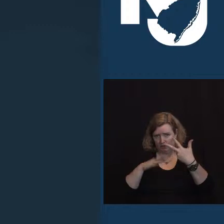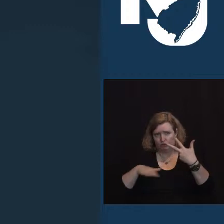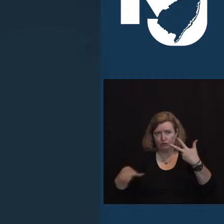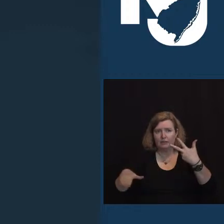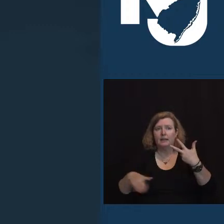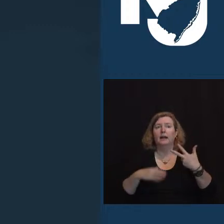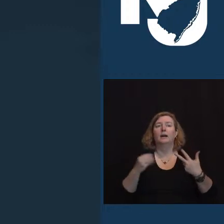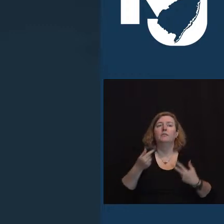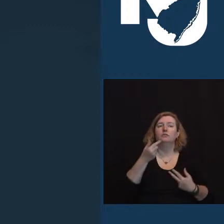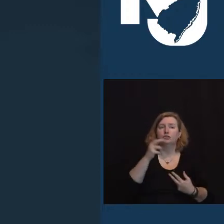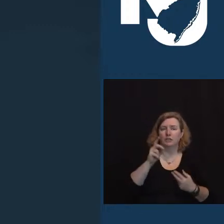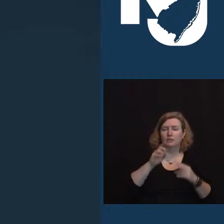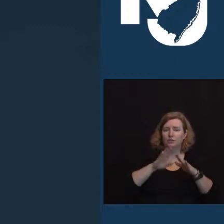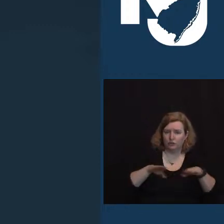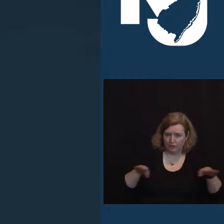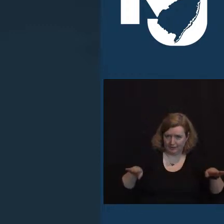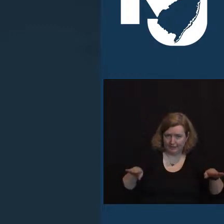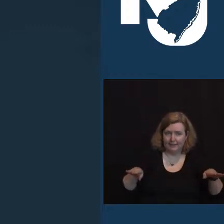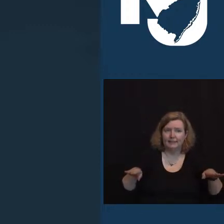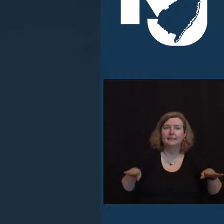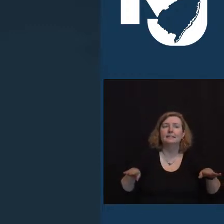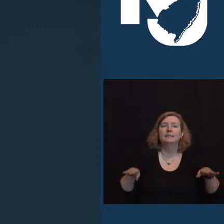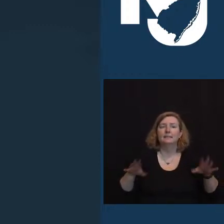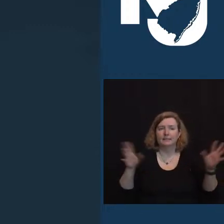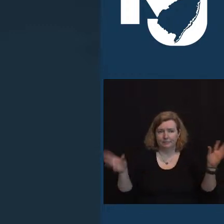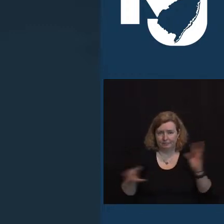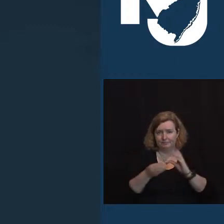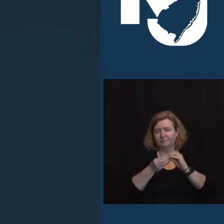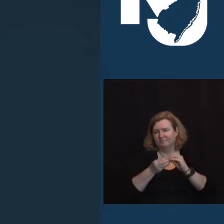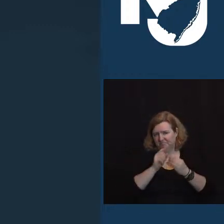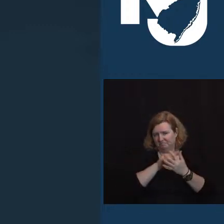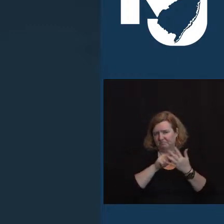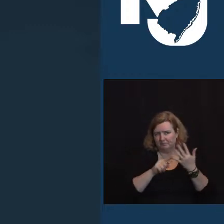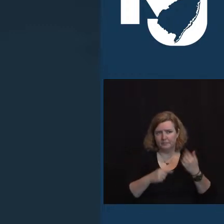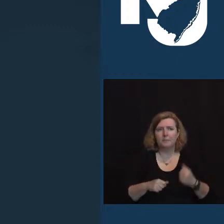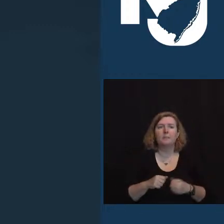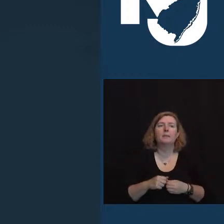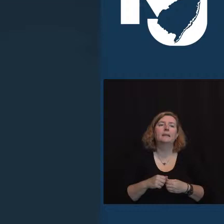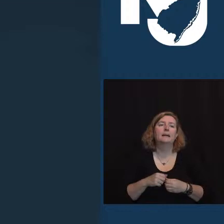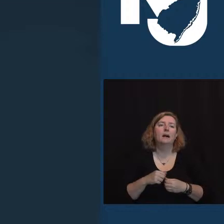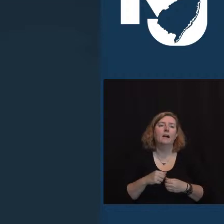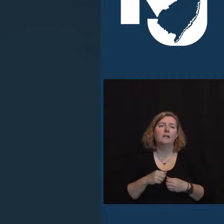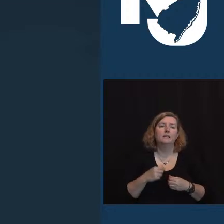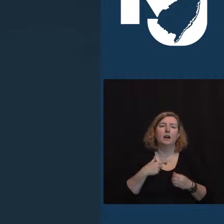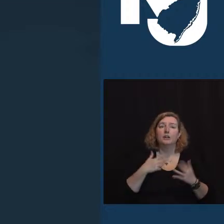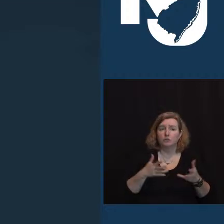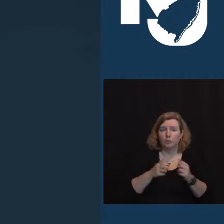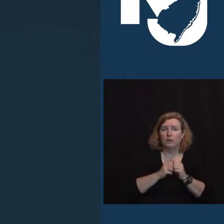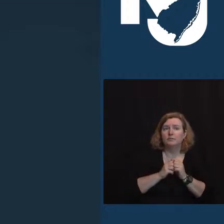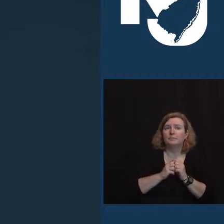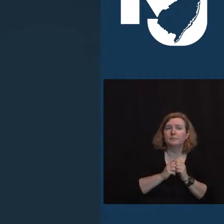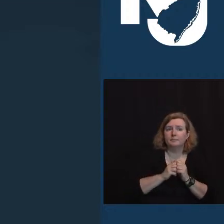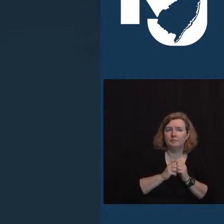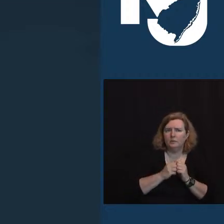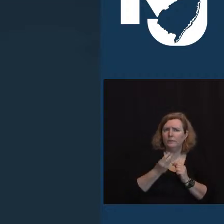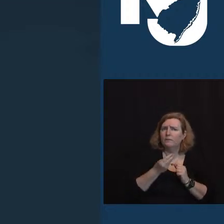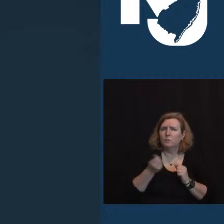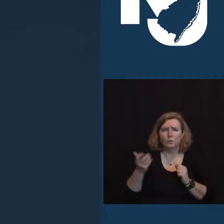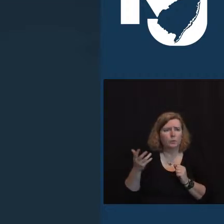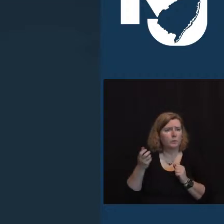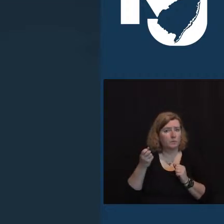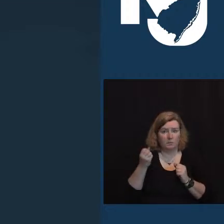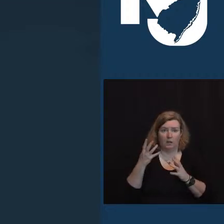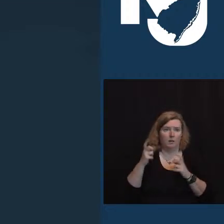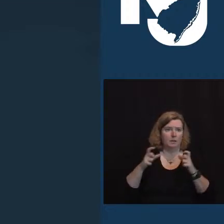grandchildren, Savannah, Sonia, and Kyle. I had the great honor on Monday to speak with it was a room full of people.